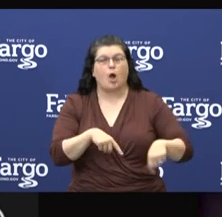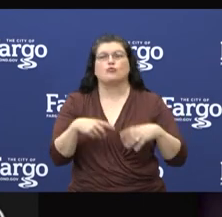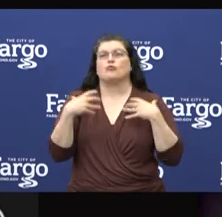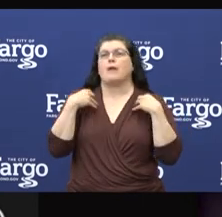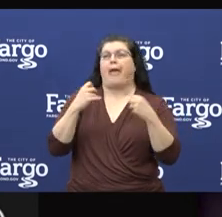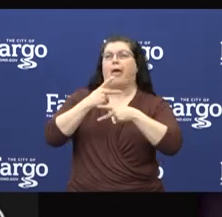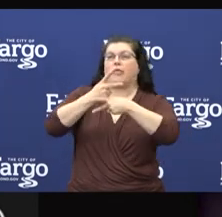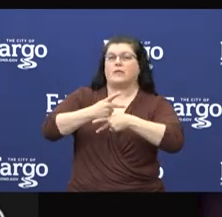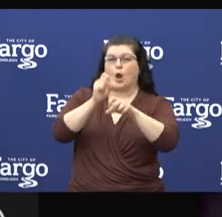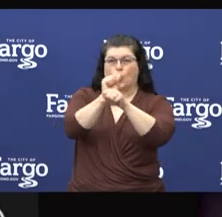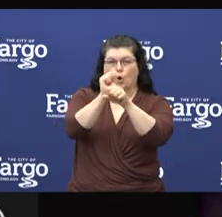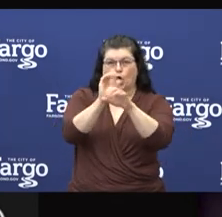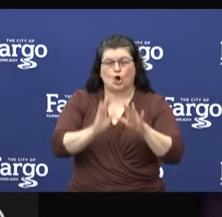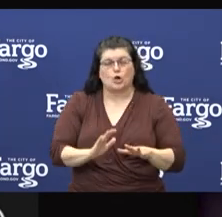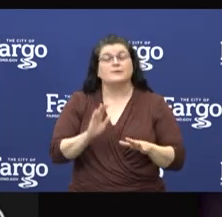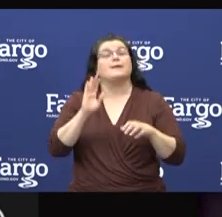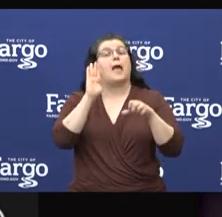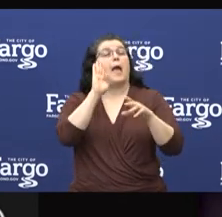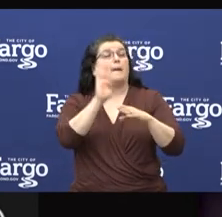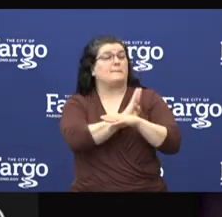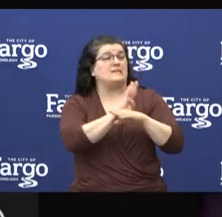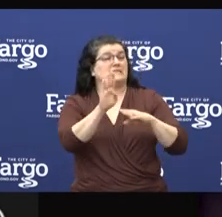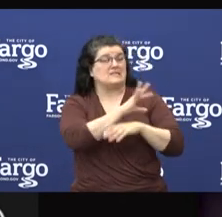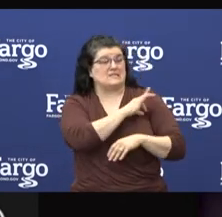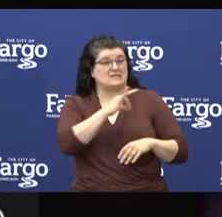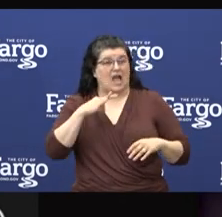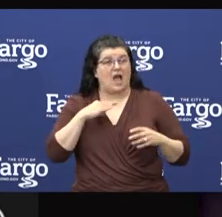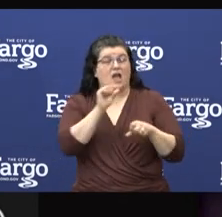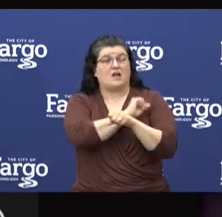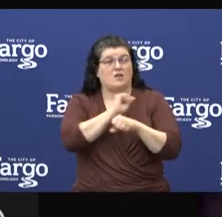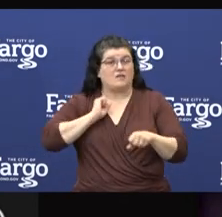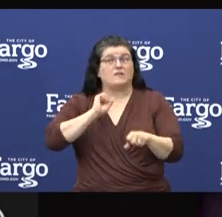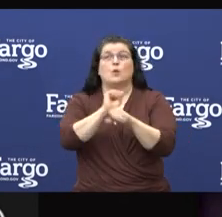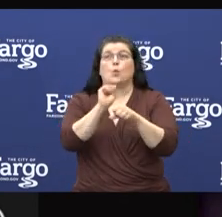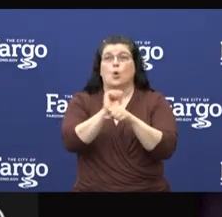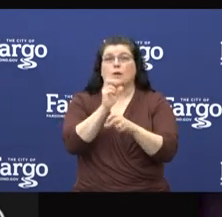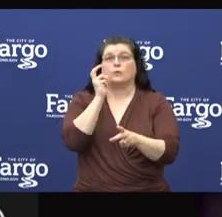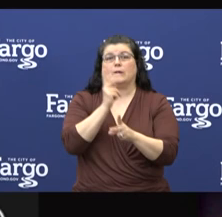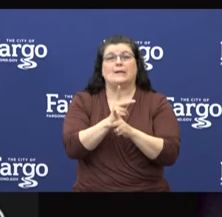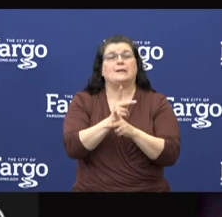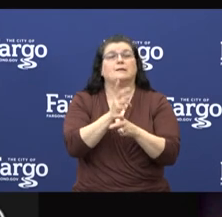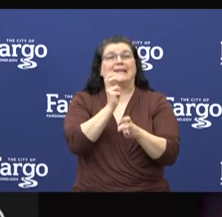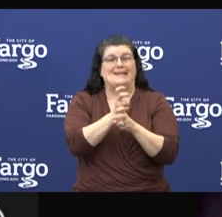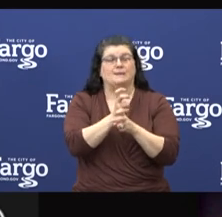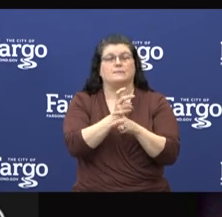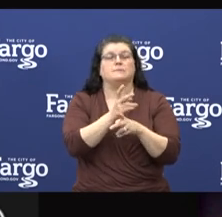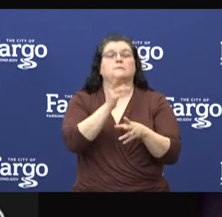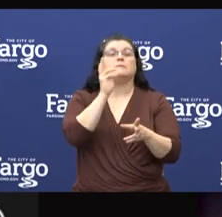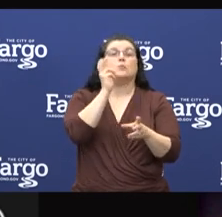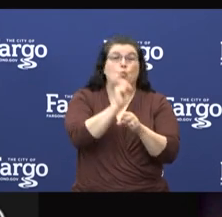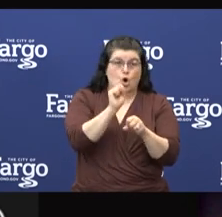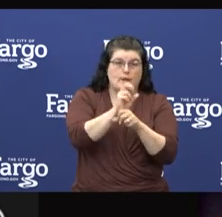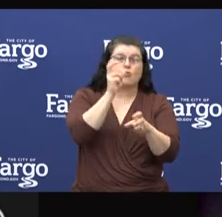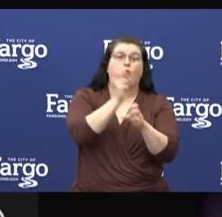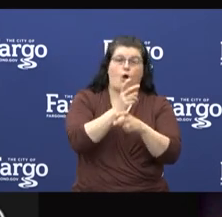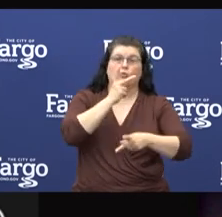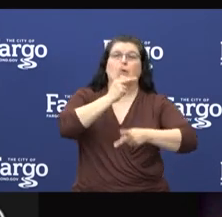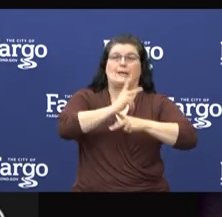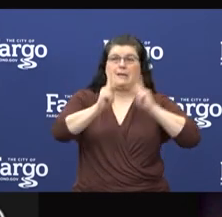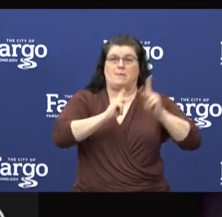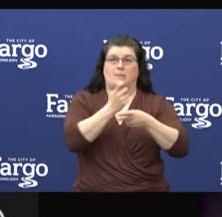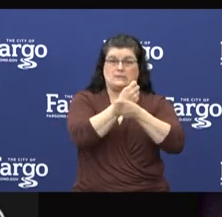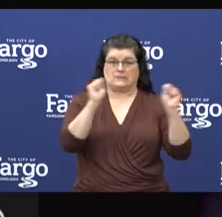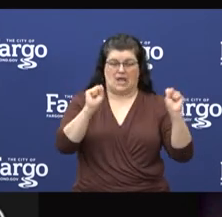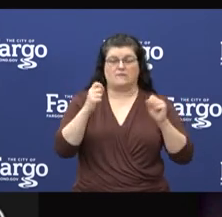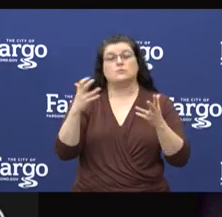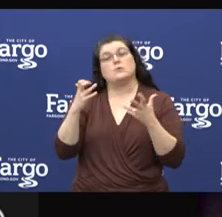the business owners and staff doing their best to keep themselves and their customers safe. I'd like to deviate a little bit from my normal format for a